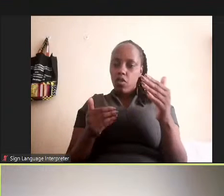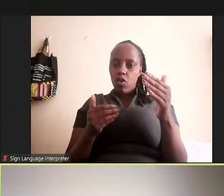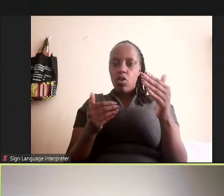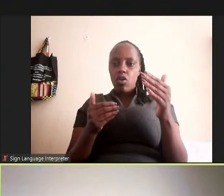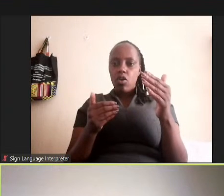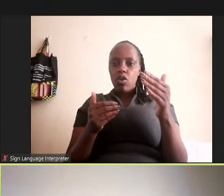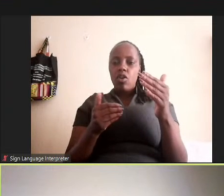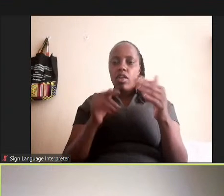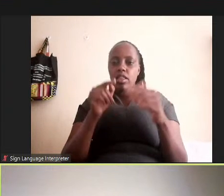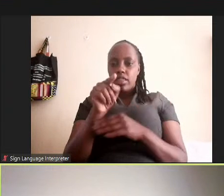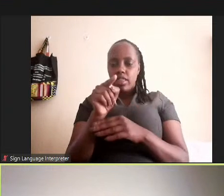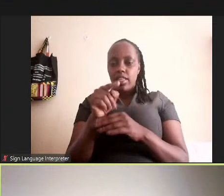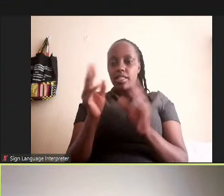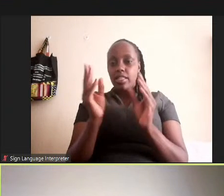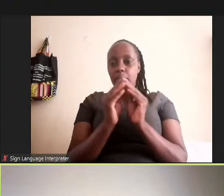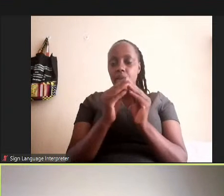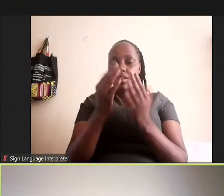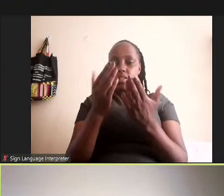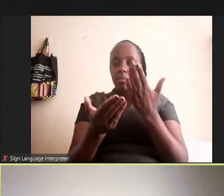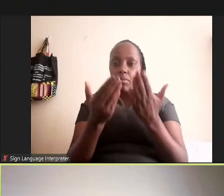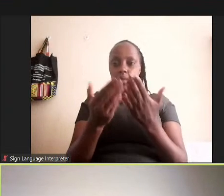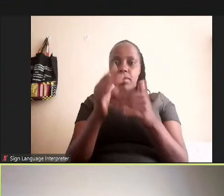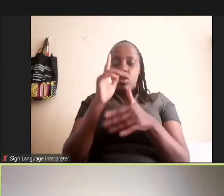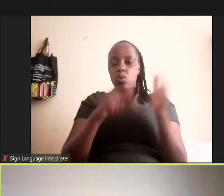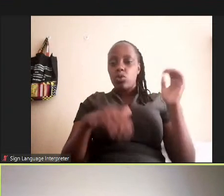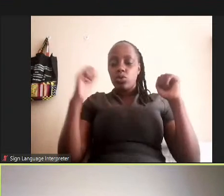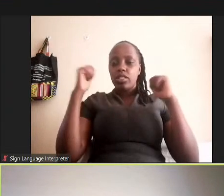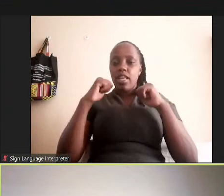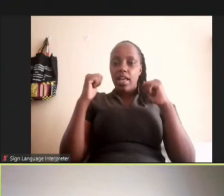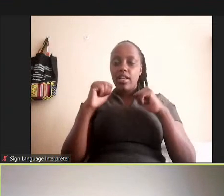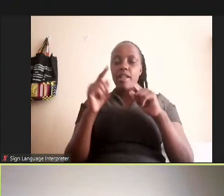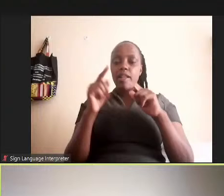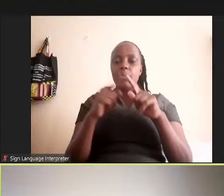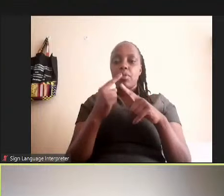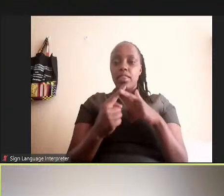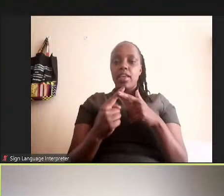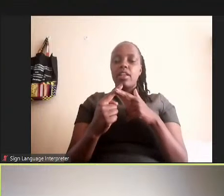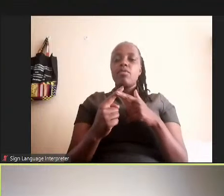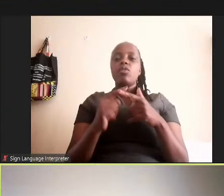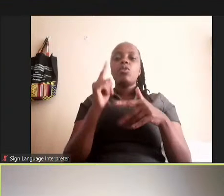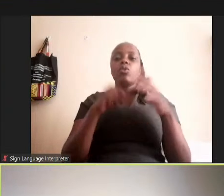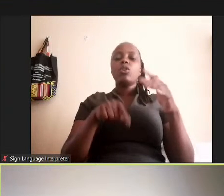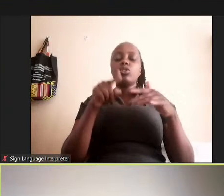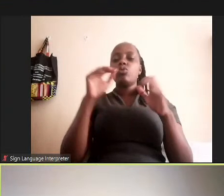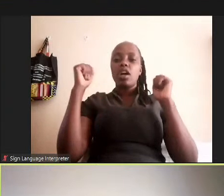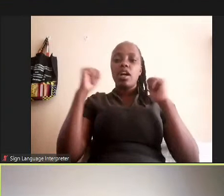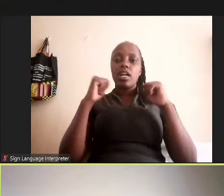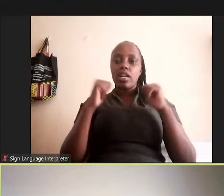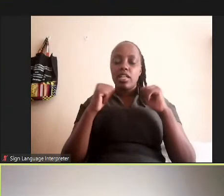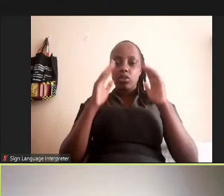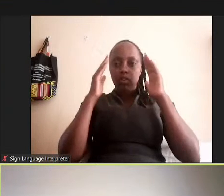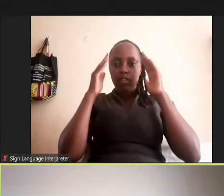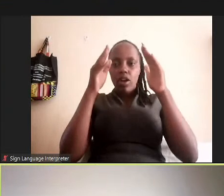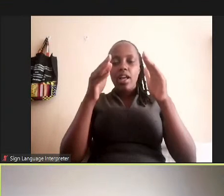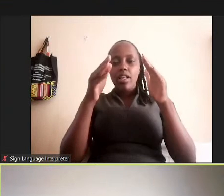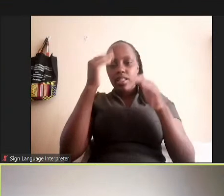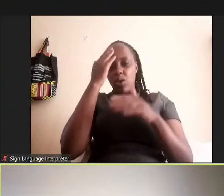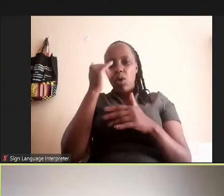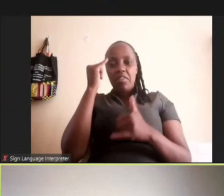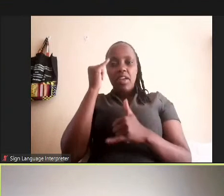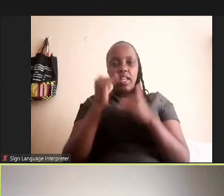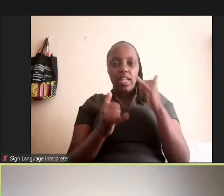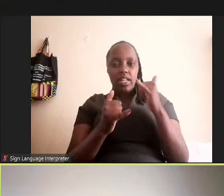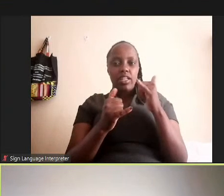city. So perhaps what were their agreements? And then what are you agreeing to focus on? Because ultimately we now